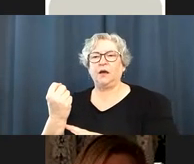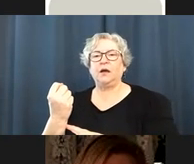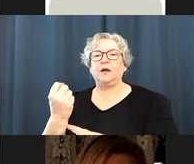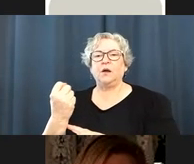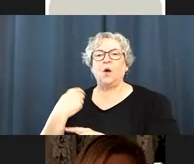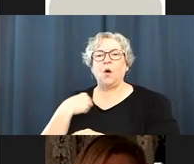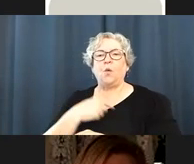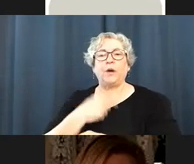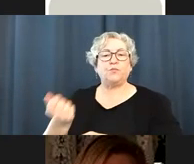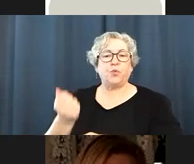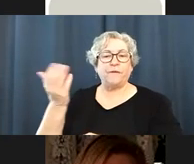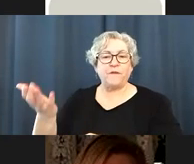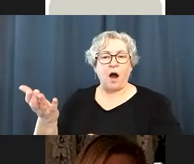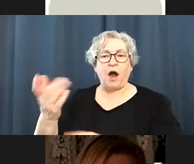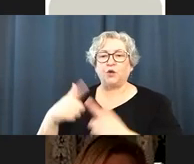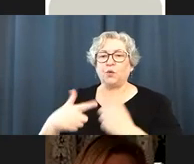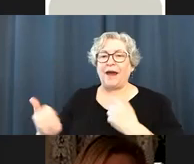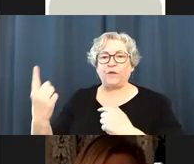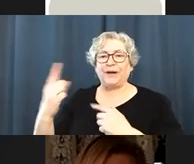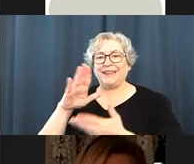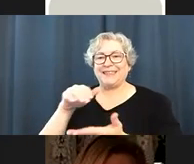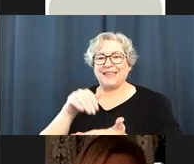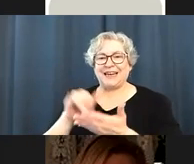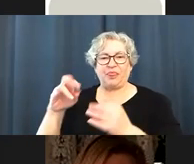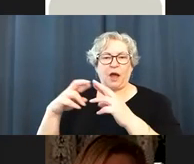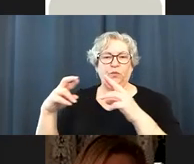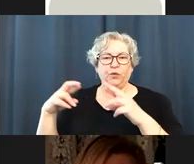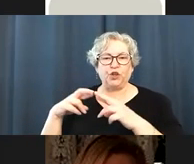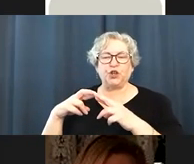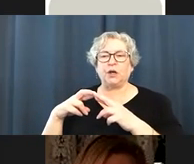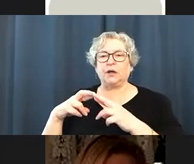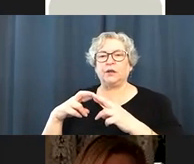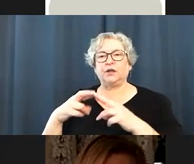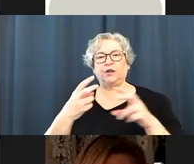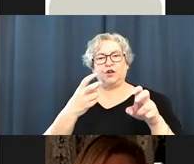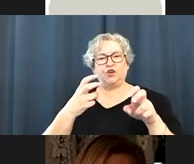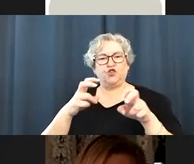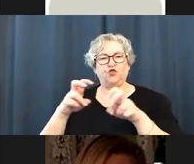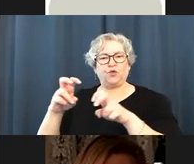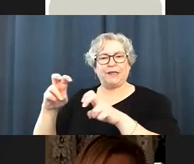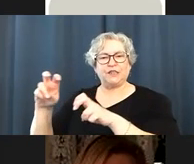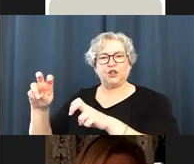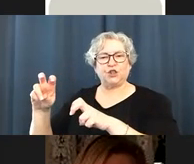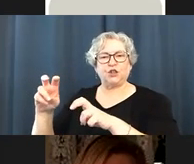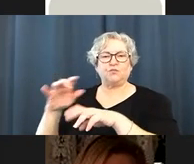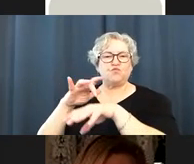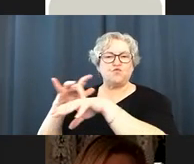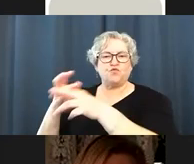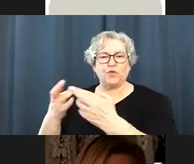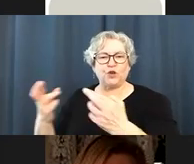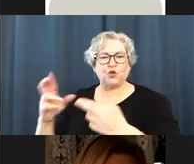we provide to every one of the centers in the region a transition resource